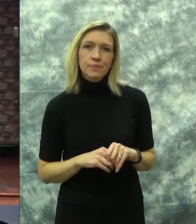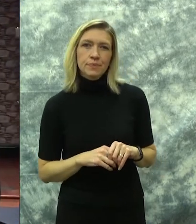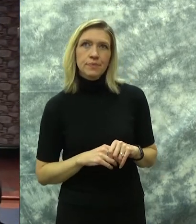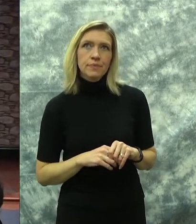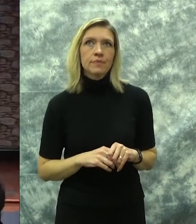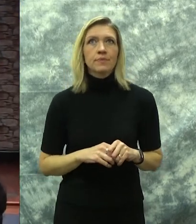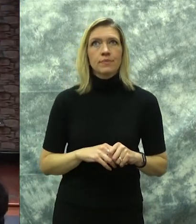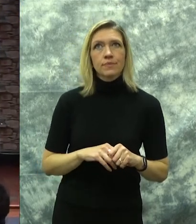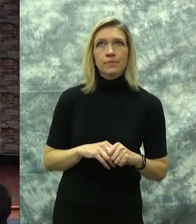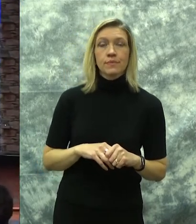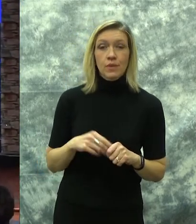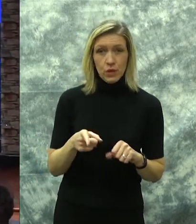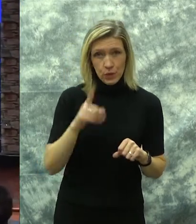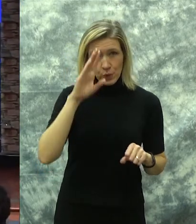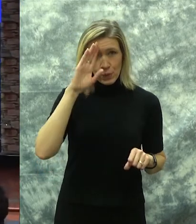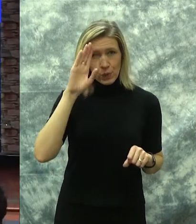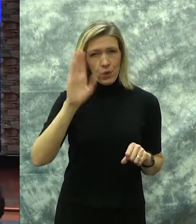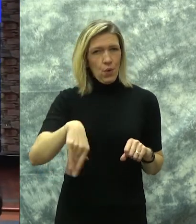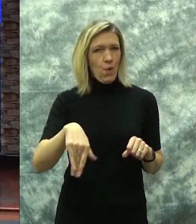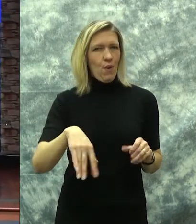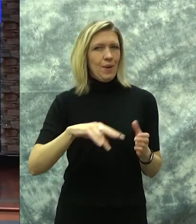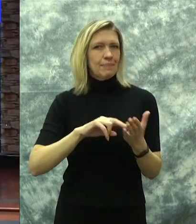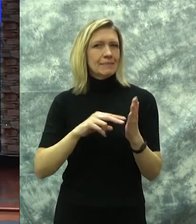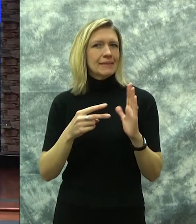You know what I mean.